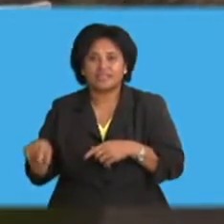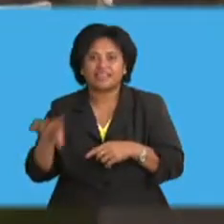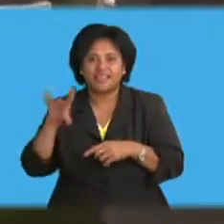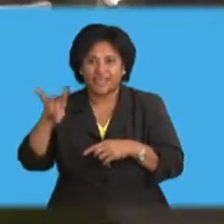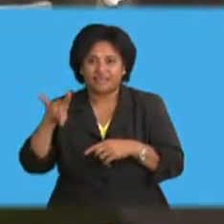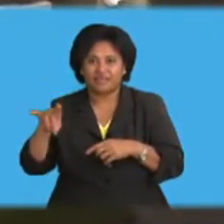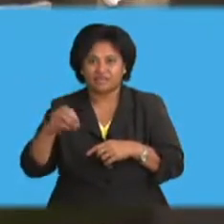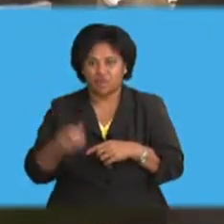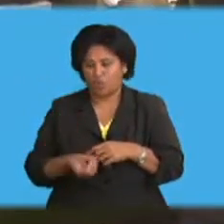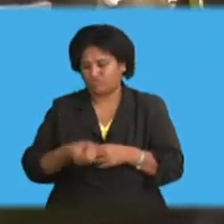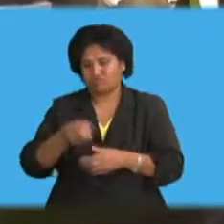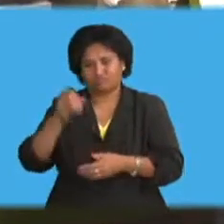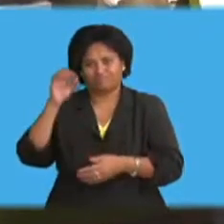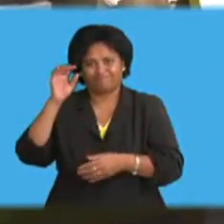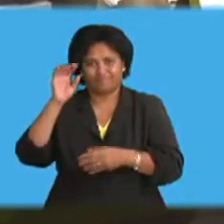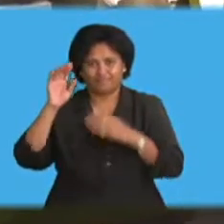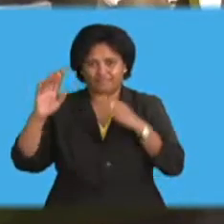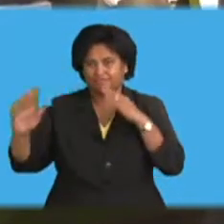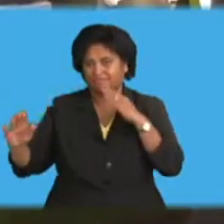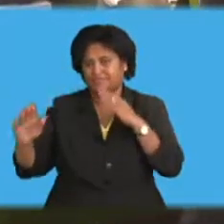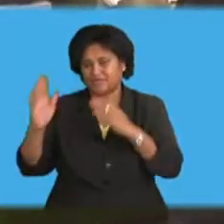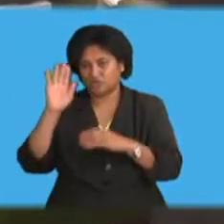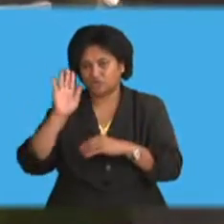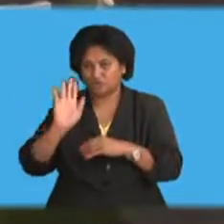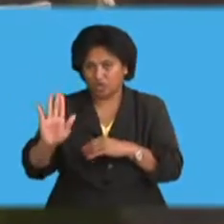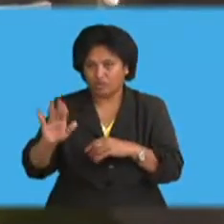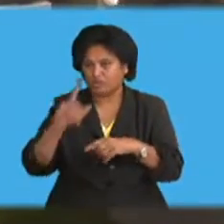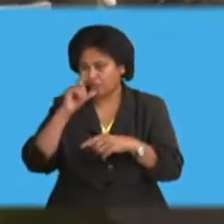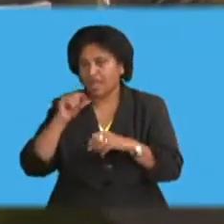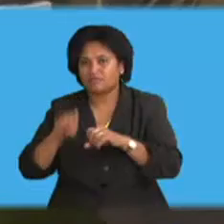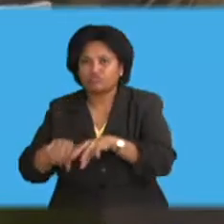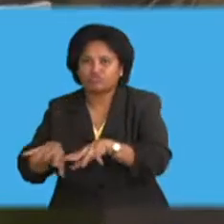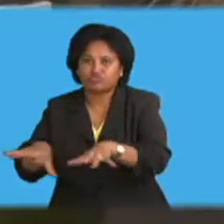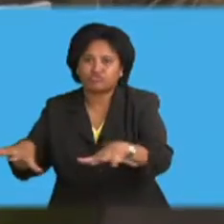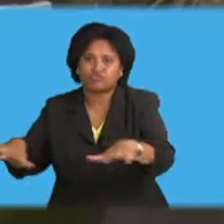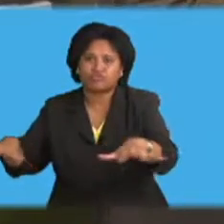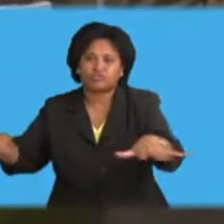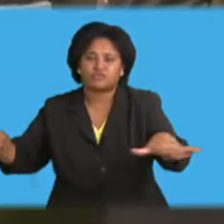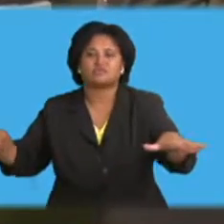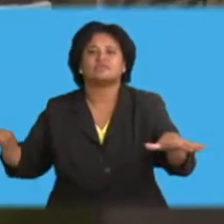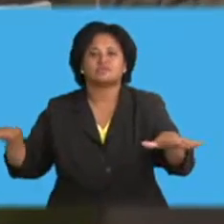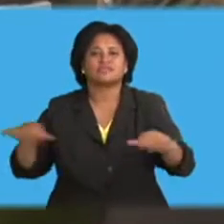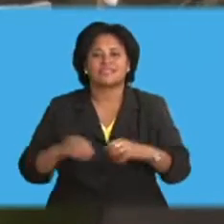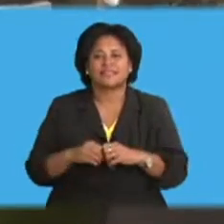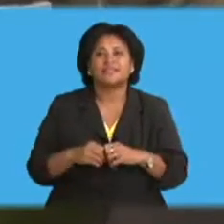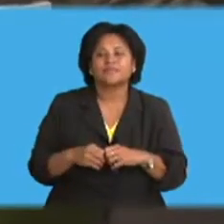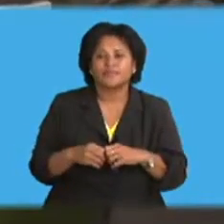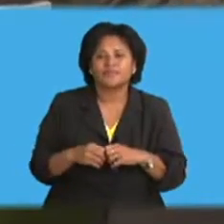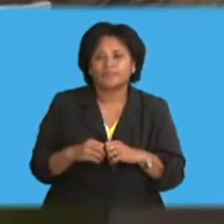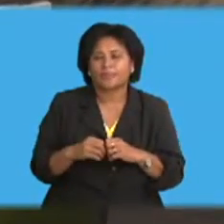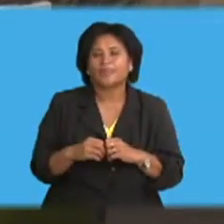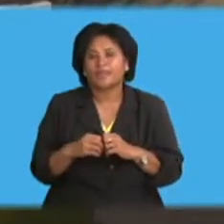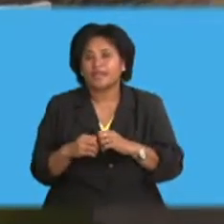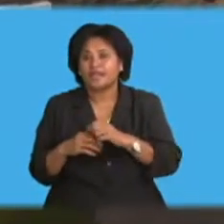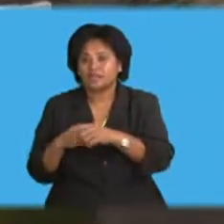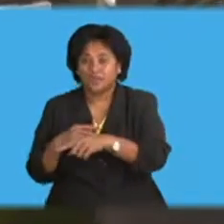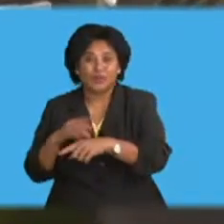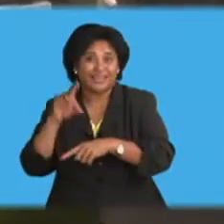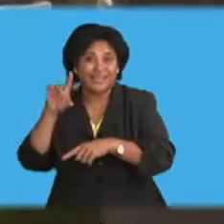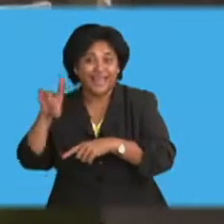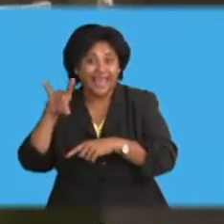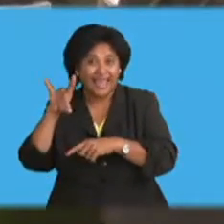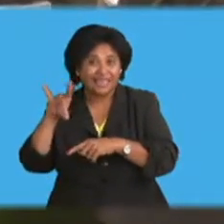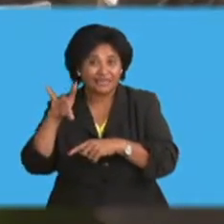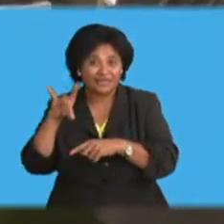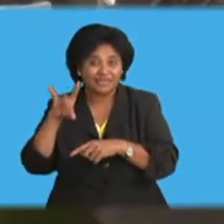stop to the possibility of this being spread, Madam Speaker. So animals, for example, if